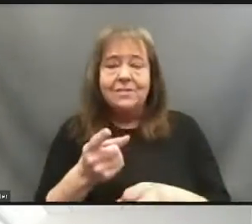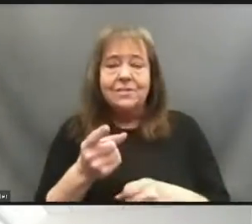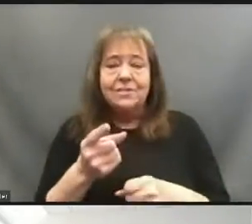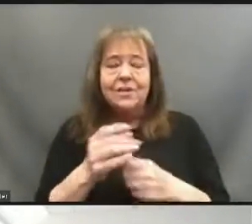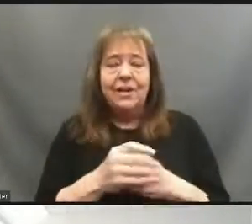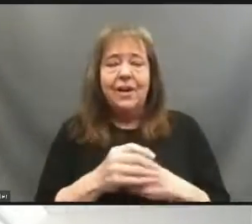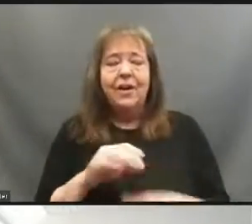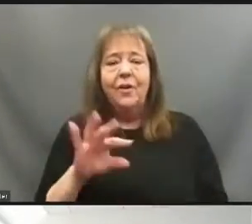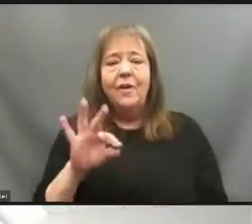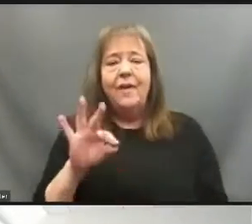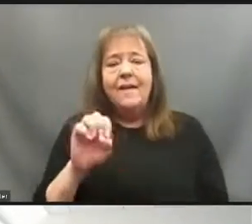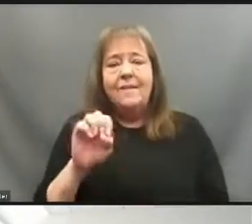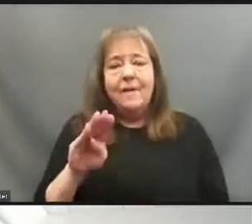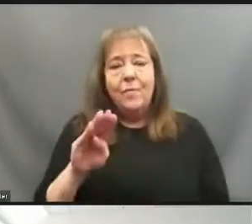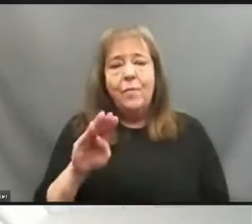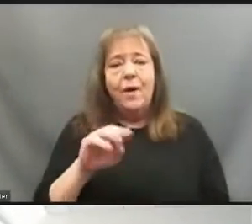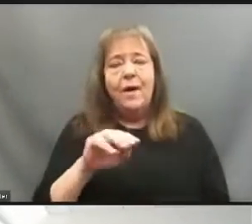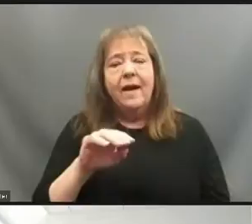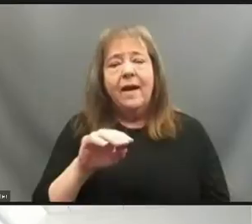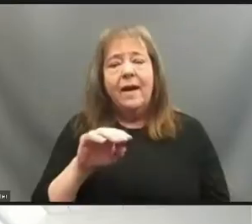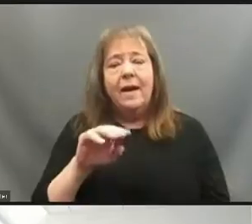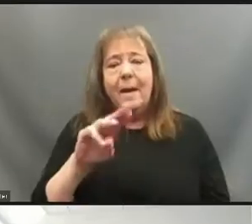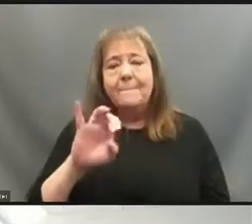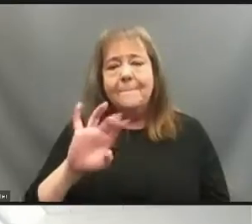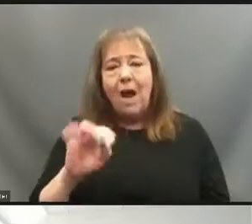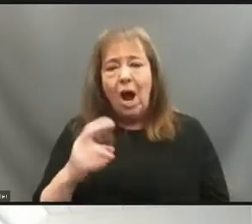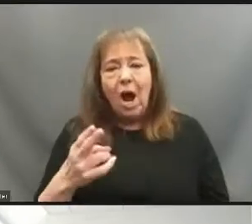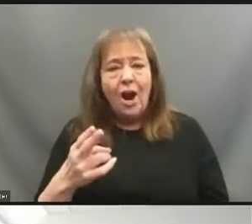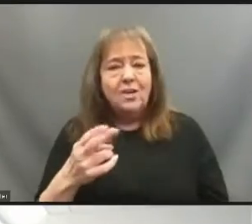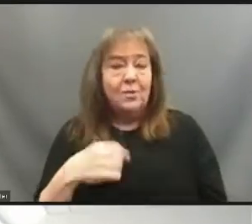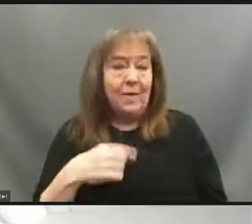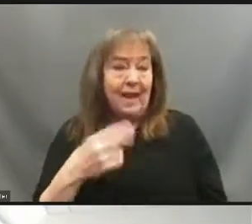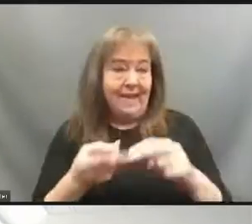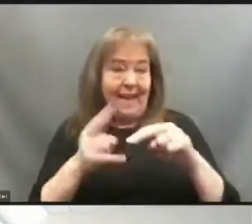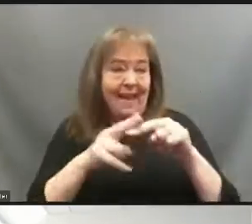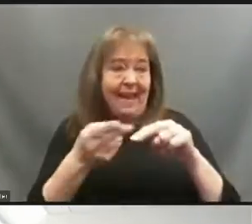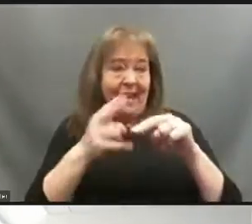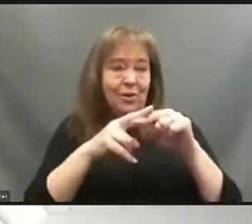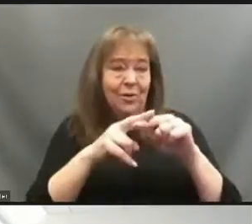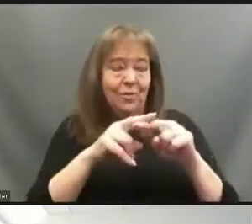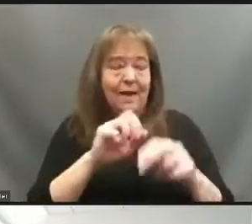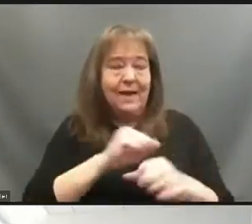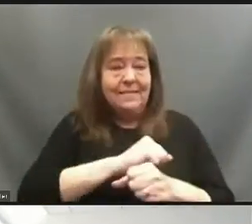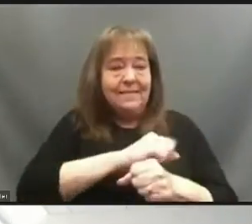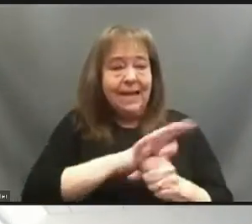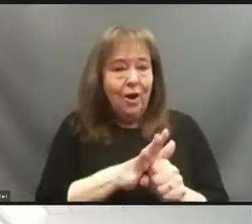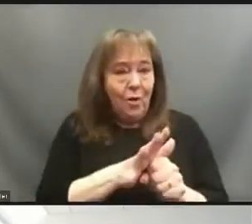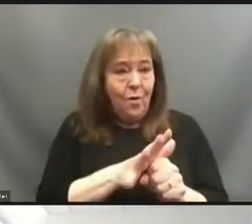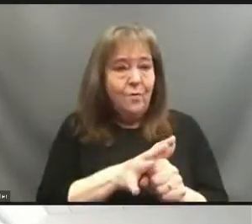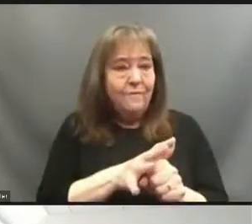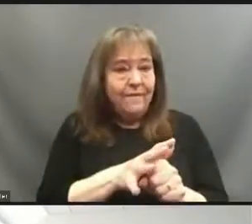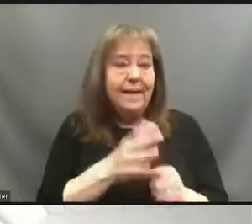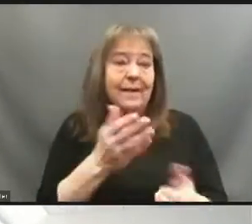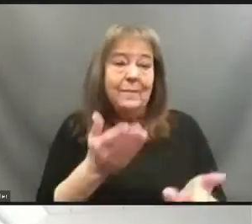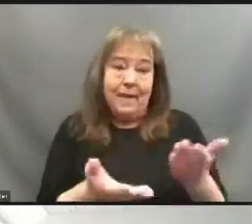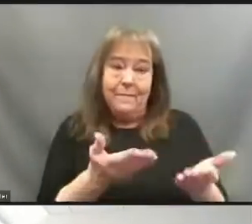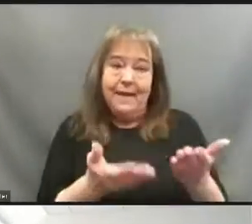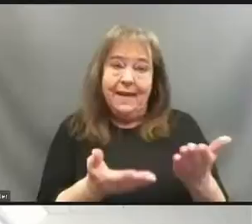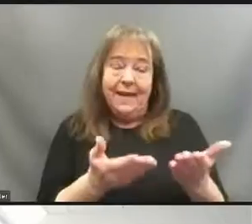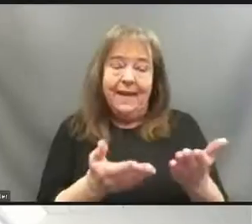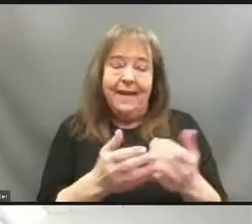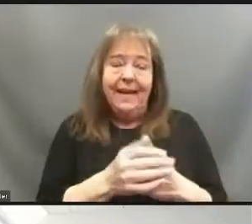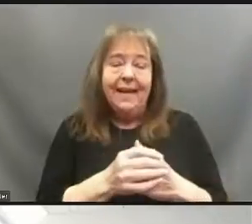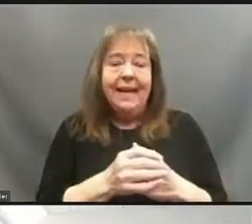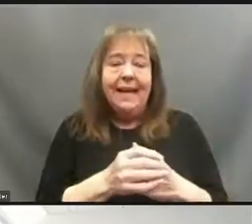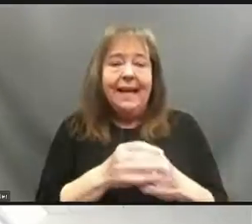into February and March, we have an increasing risk of COVID, maybe not as high of a surge as what we've seen recently, but some